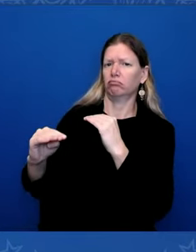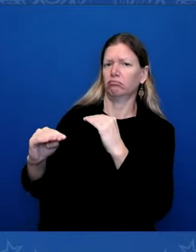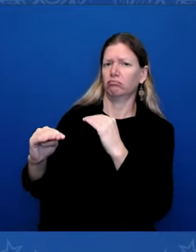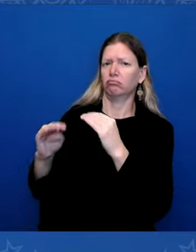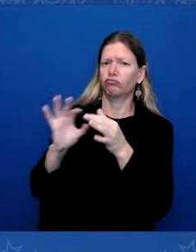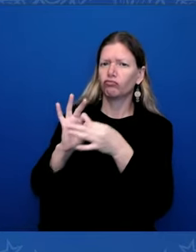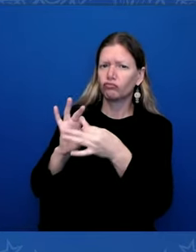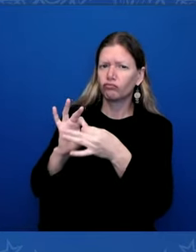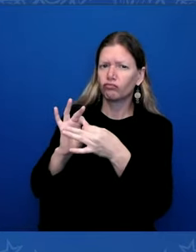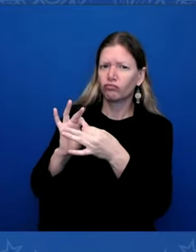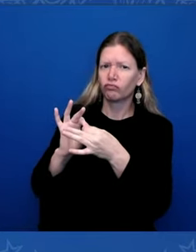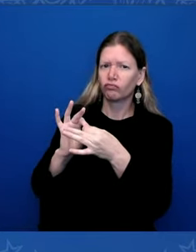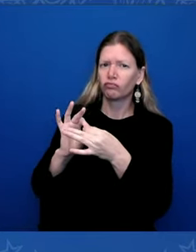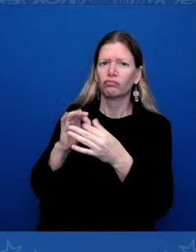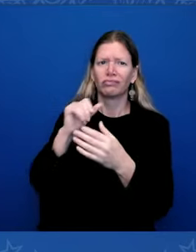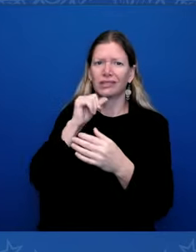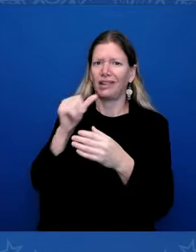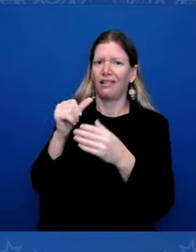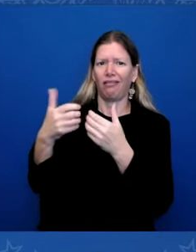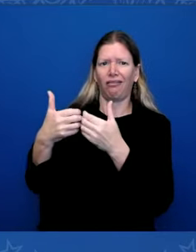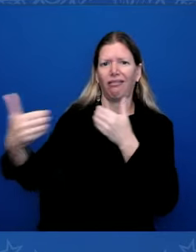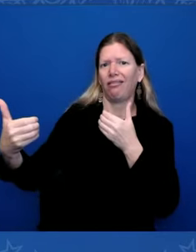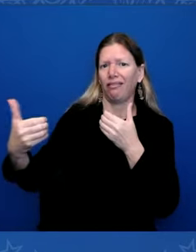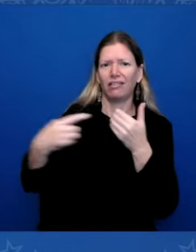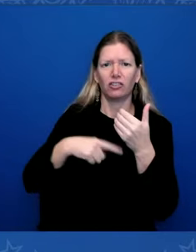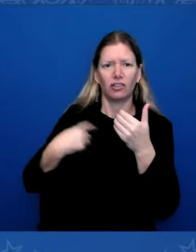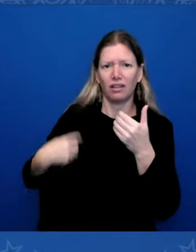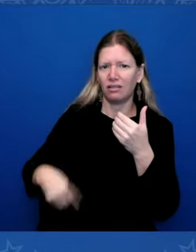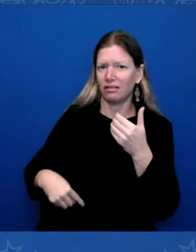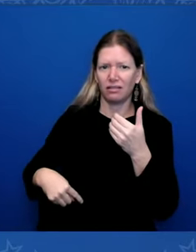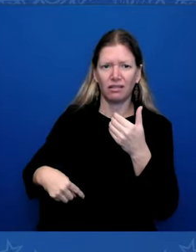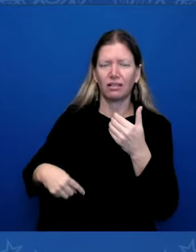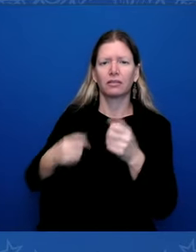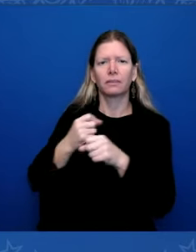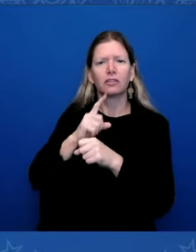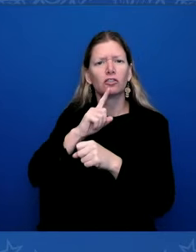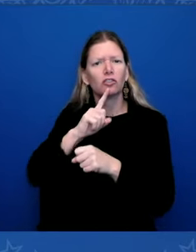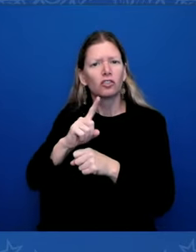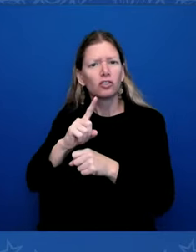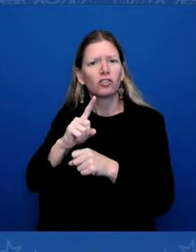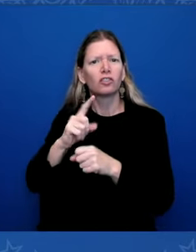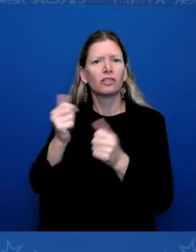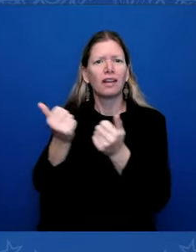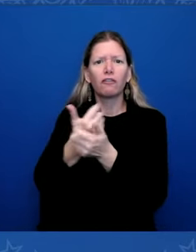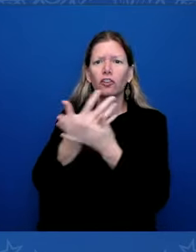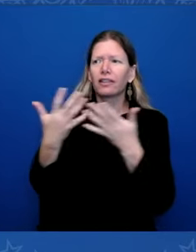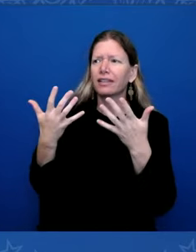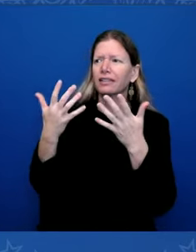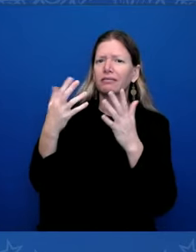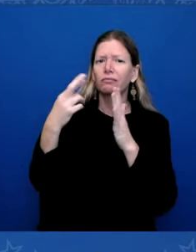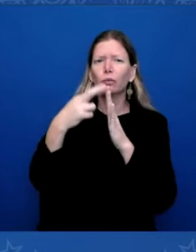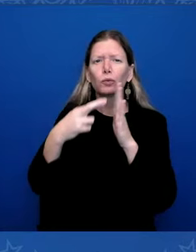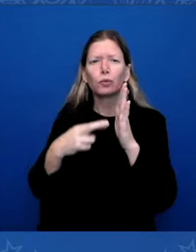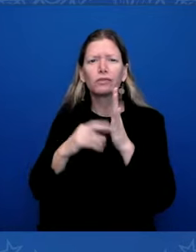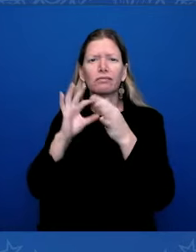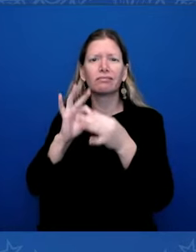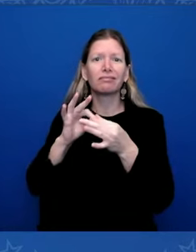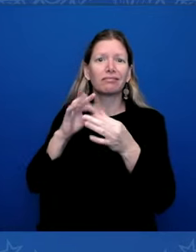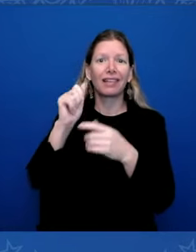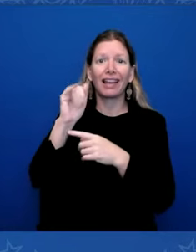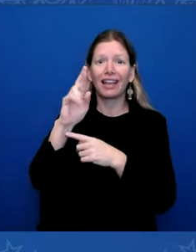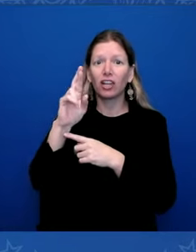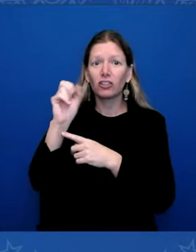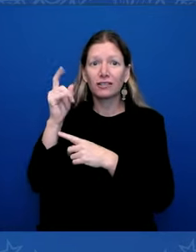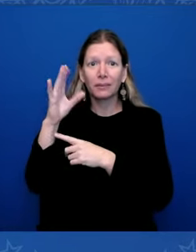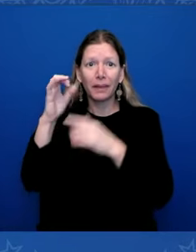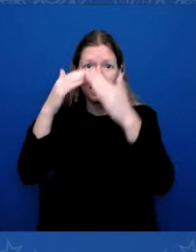from airspace and space in the ocean, is the international rules of the road are abided by. And